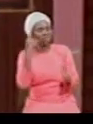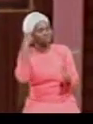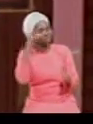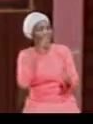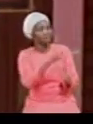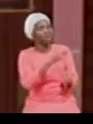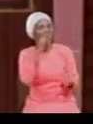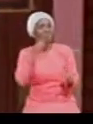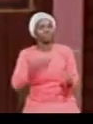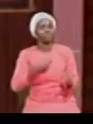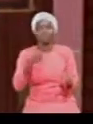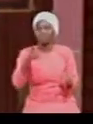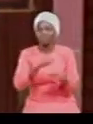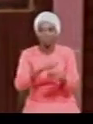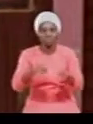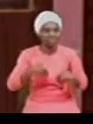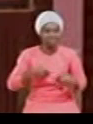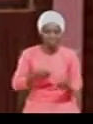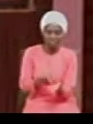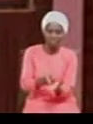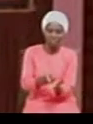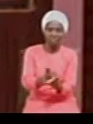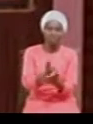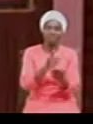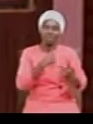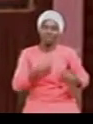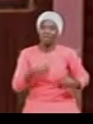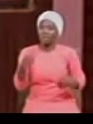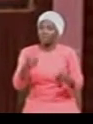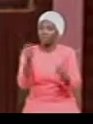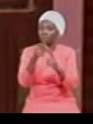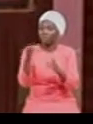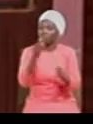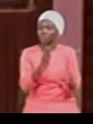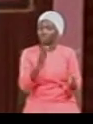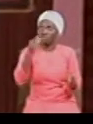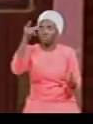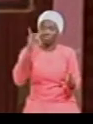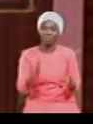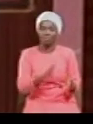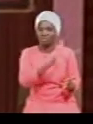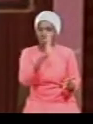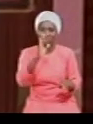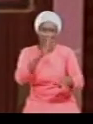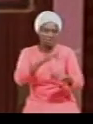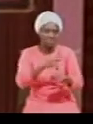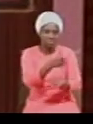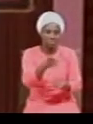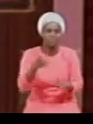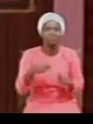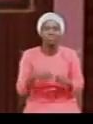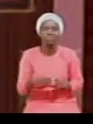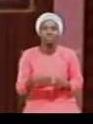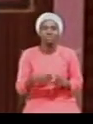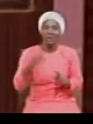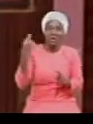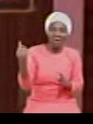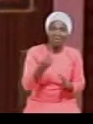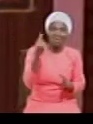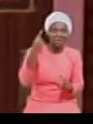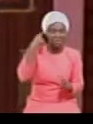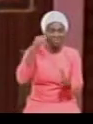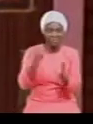have an honest heart. The word of God never reaches you, never touches you. It's always for